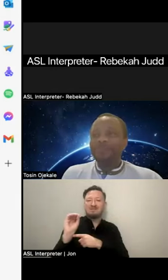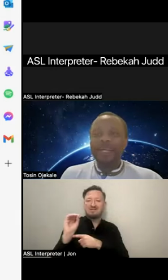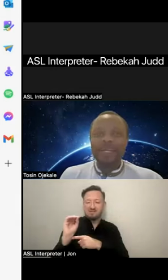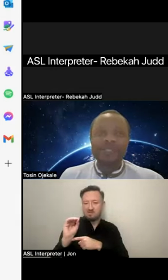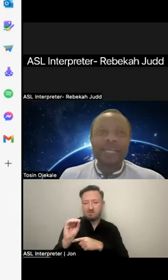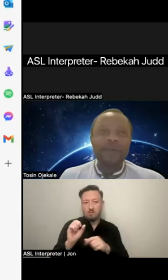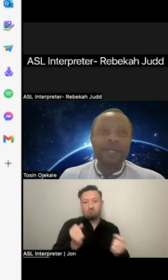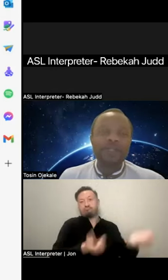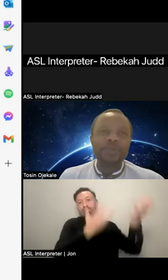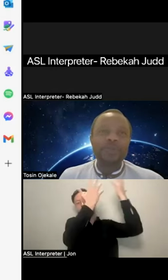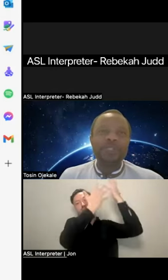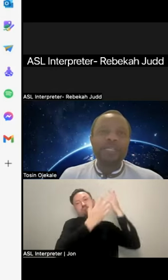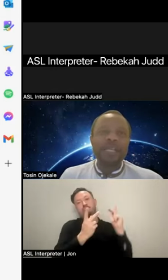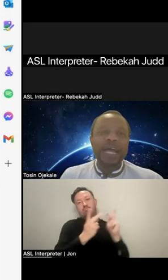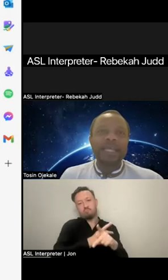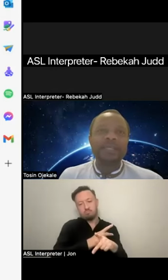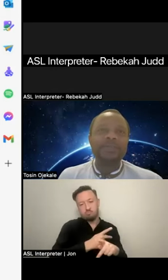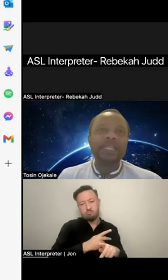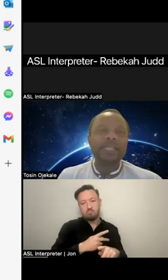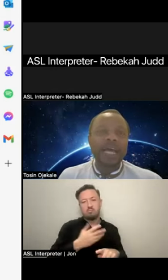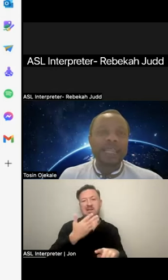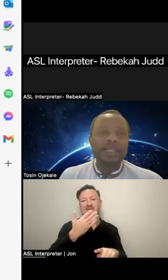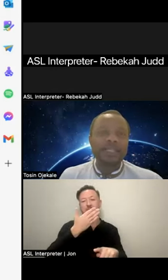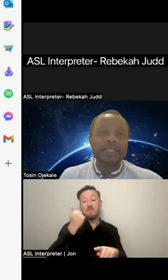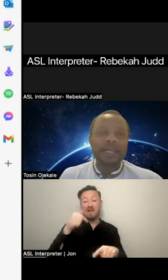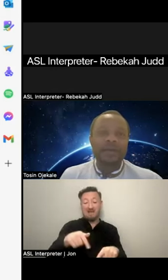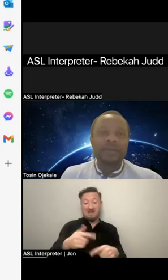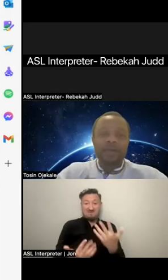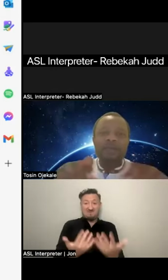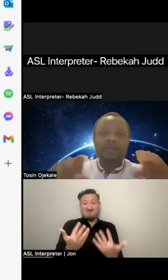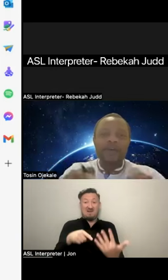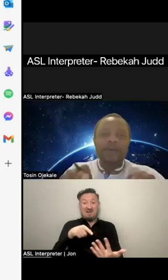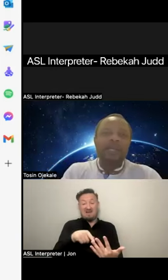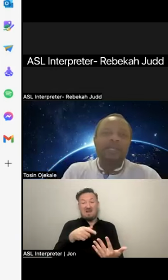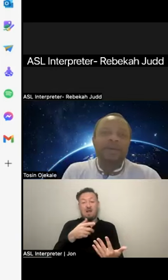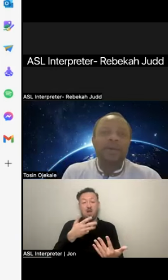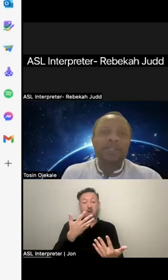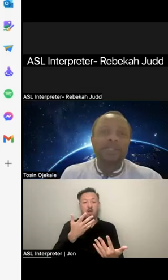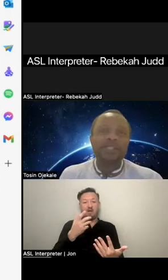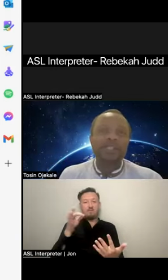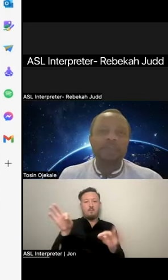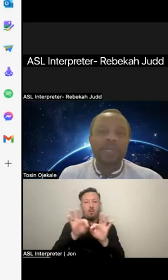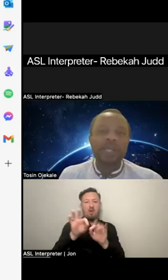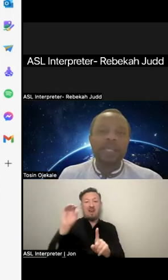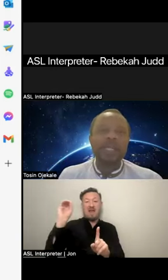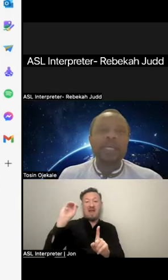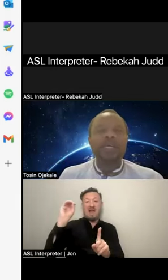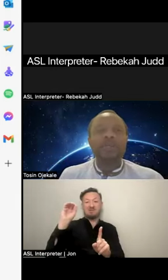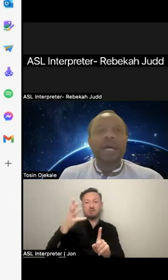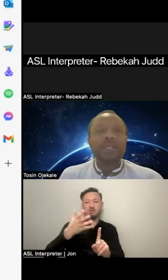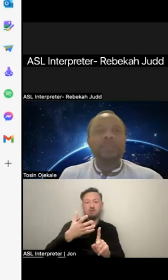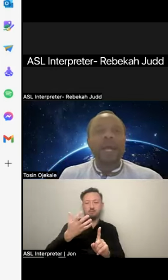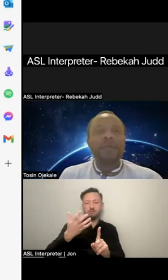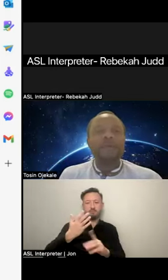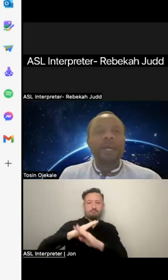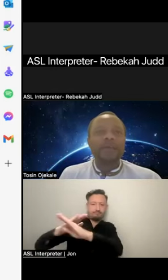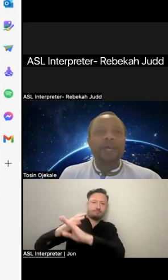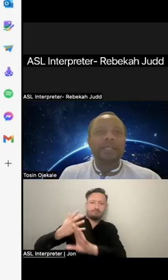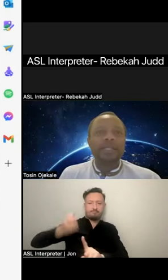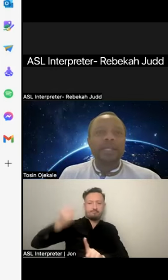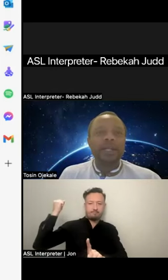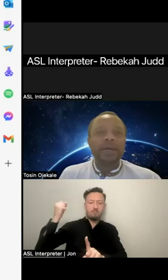So it's better to take away to deny that environment oxygen immediately. So that's why you